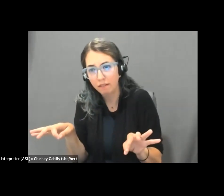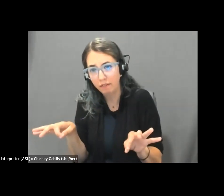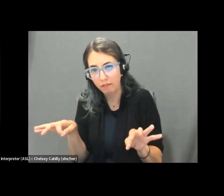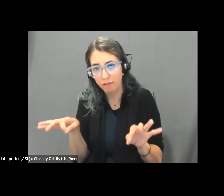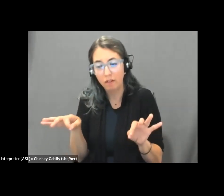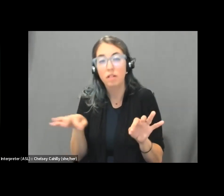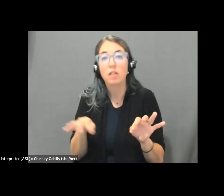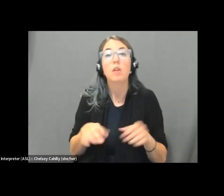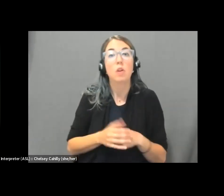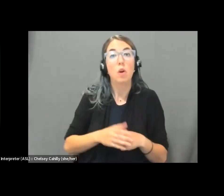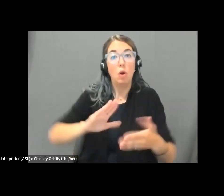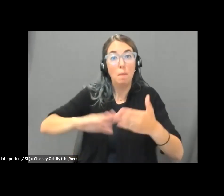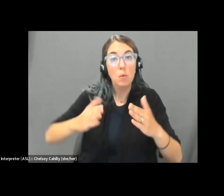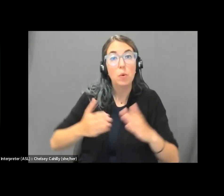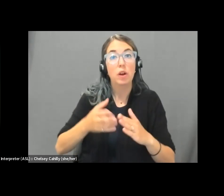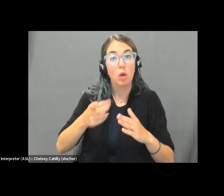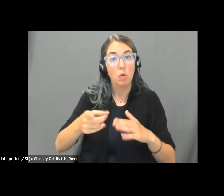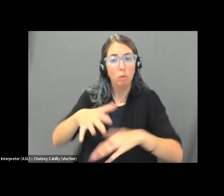with the community?